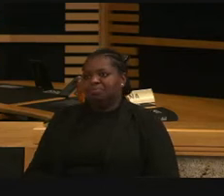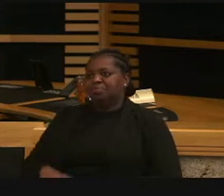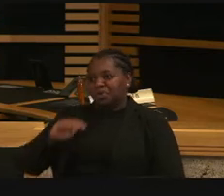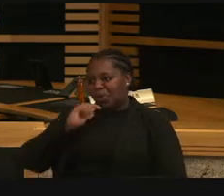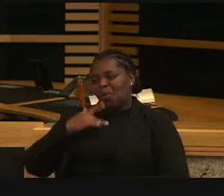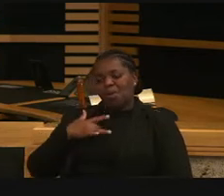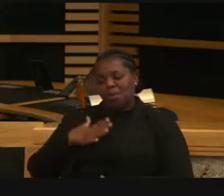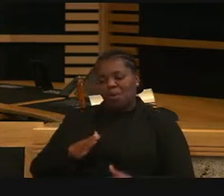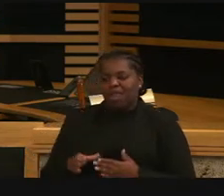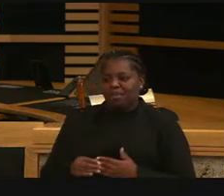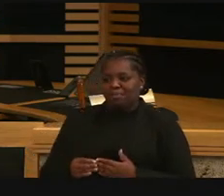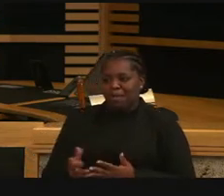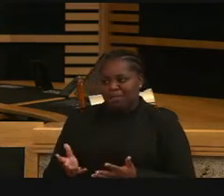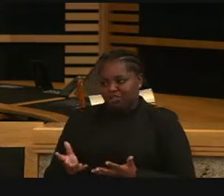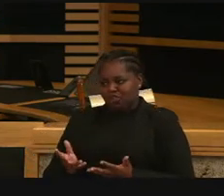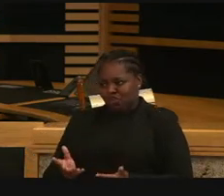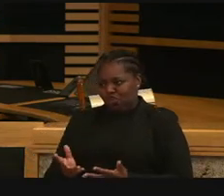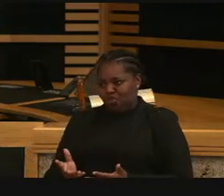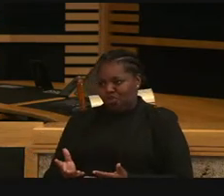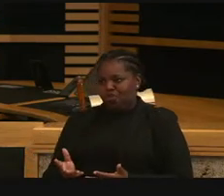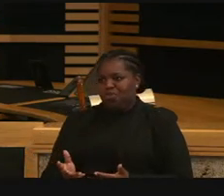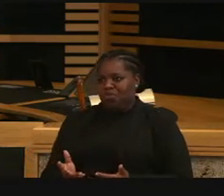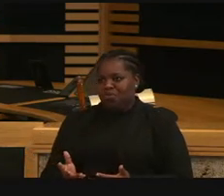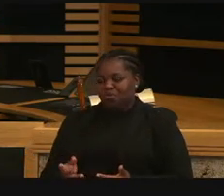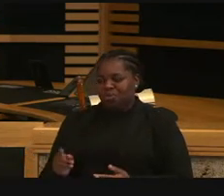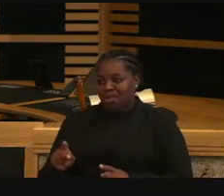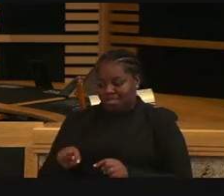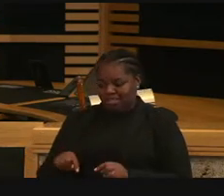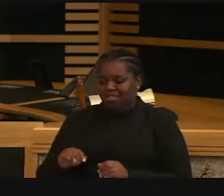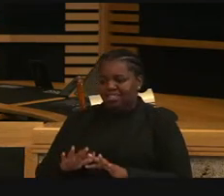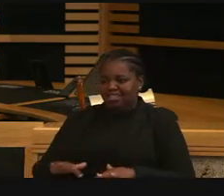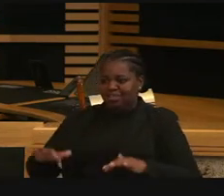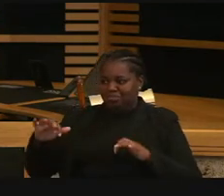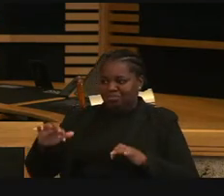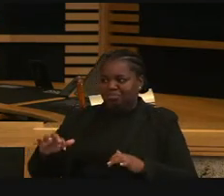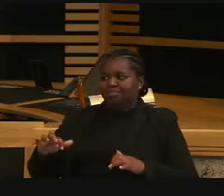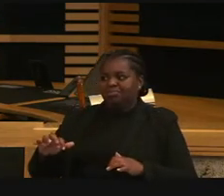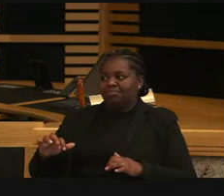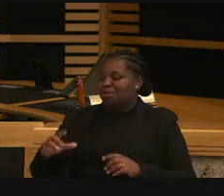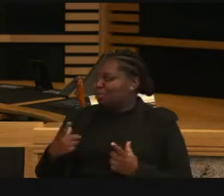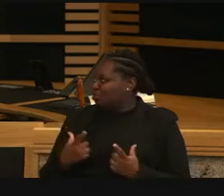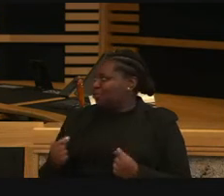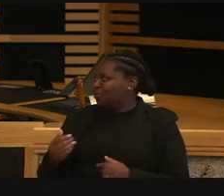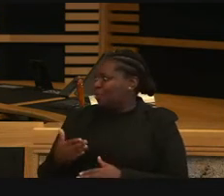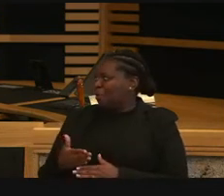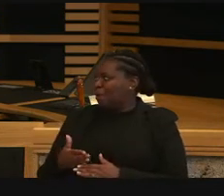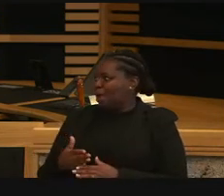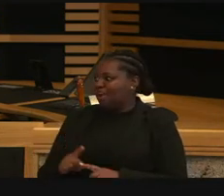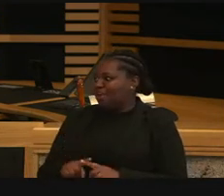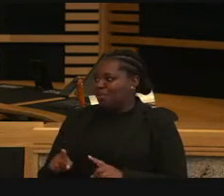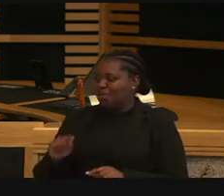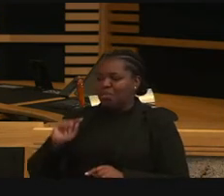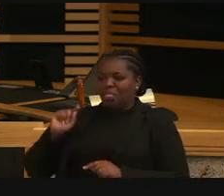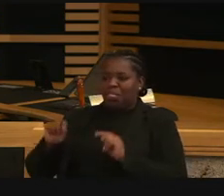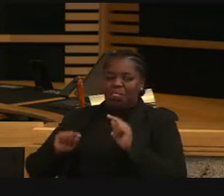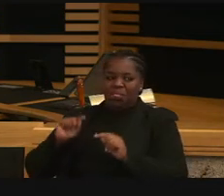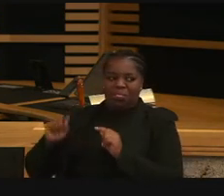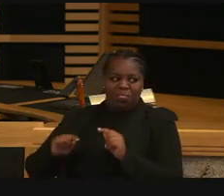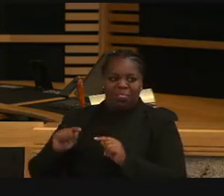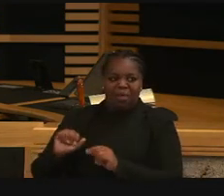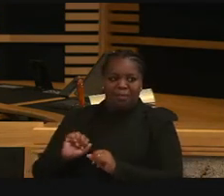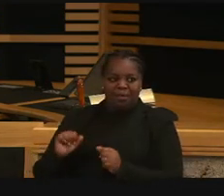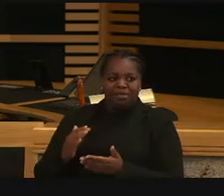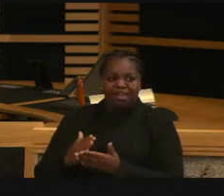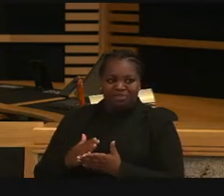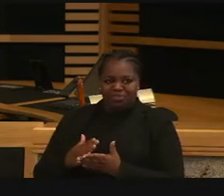amalungu afana naye kule legislature khutheleyo not ngenjongo zokuxeka ngenjongo